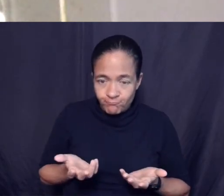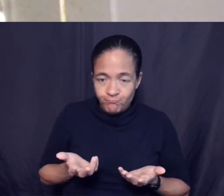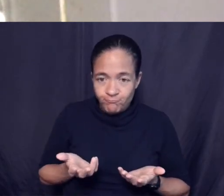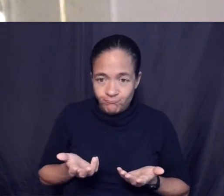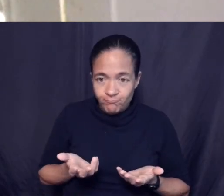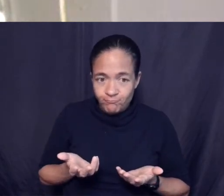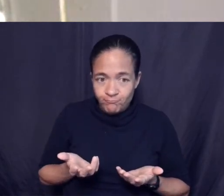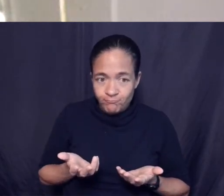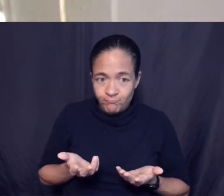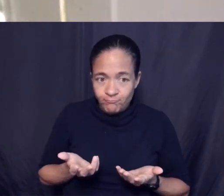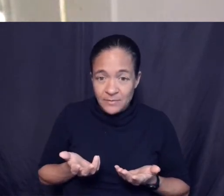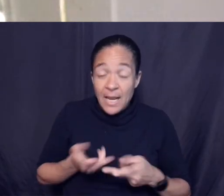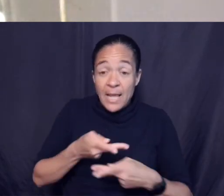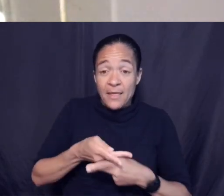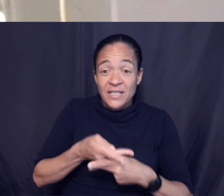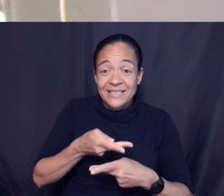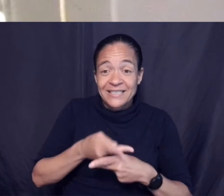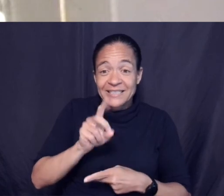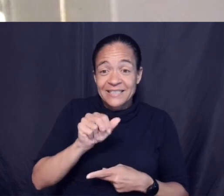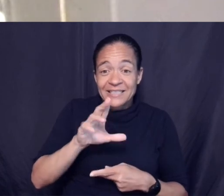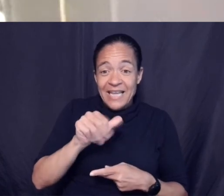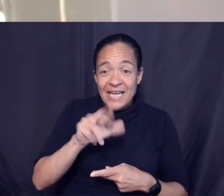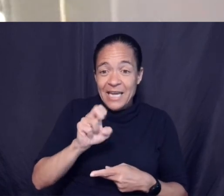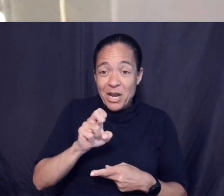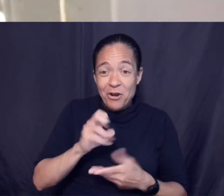way around. The daycare that